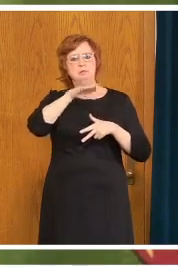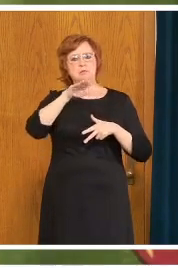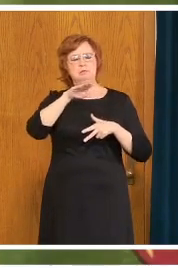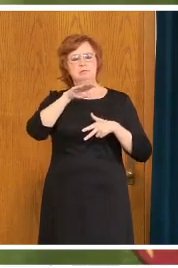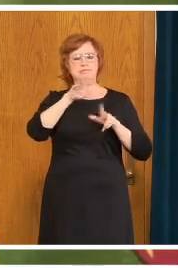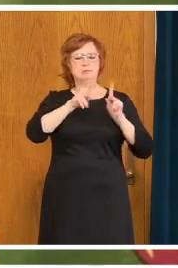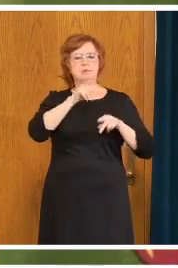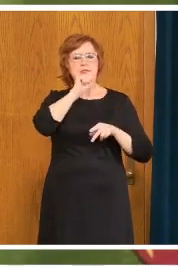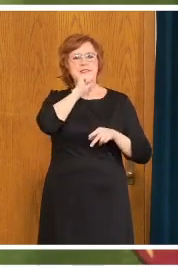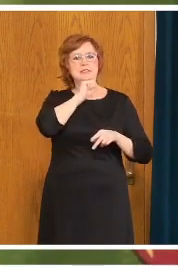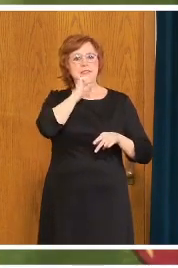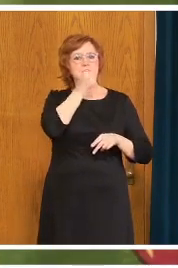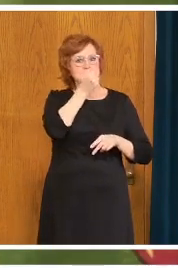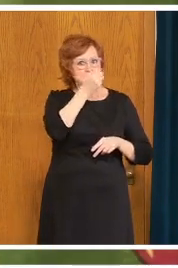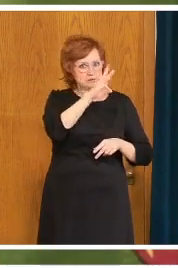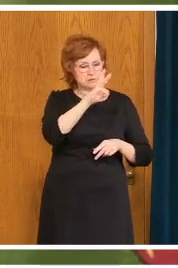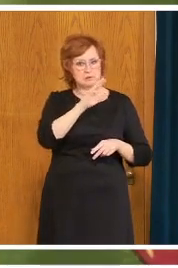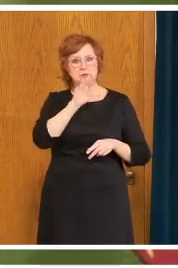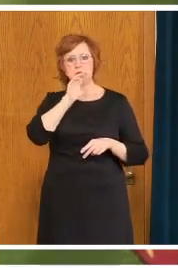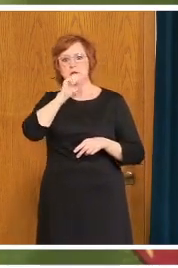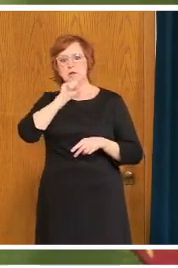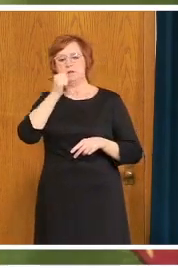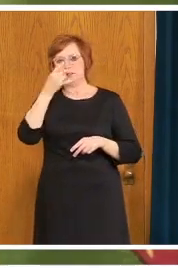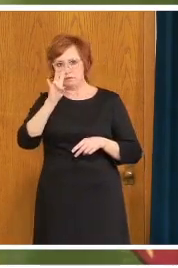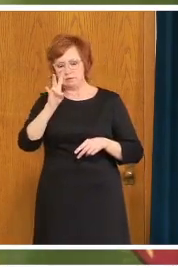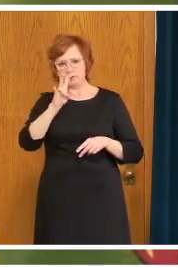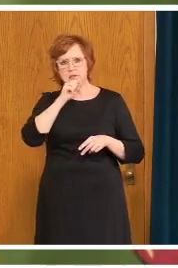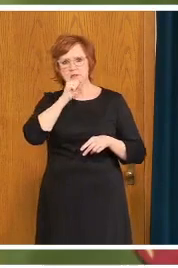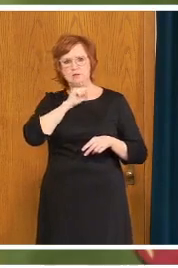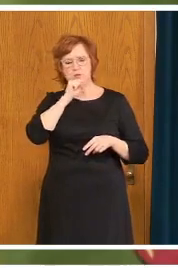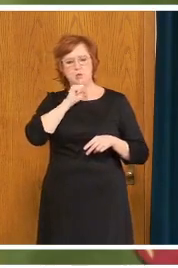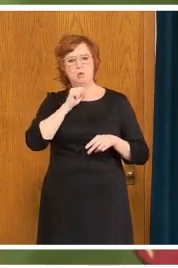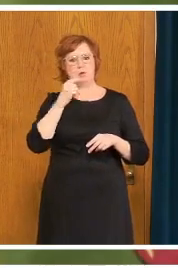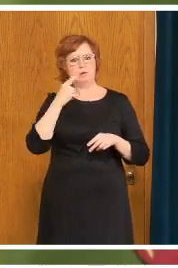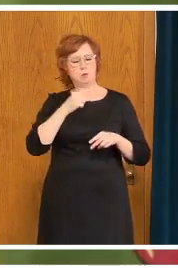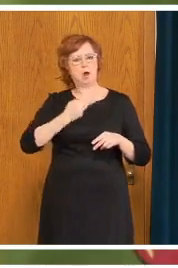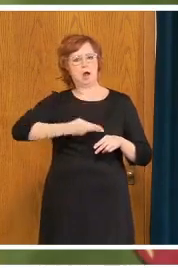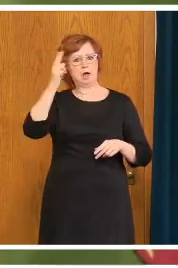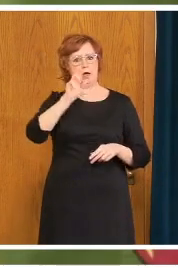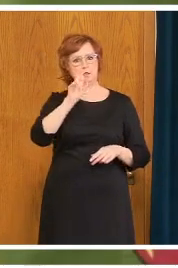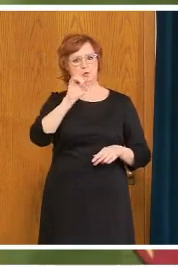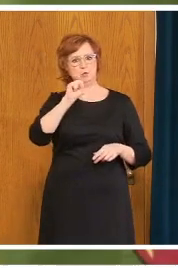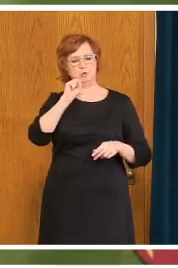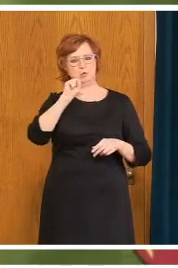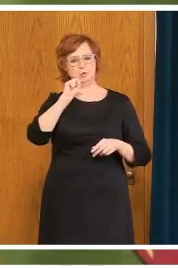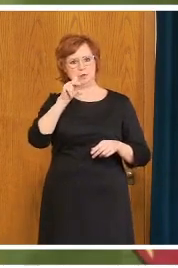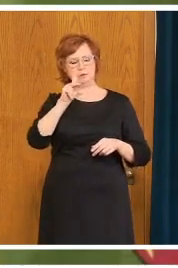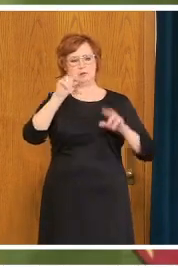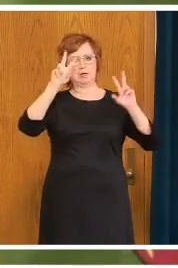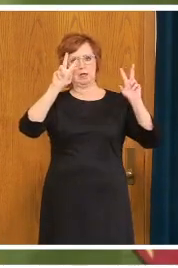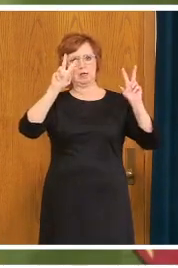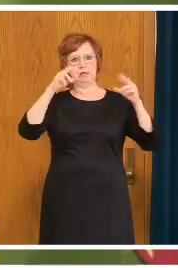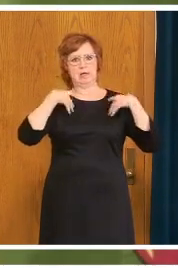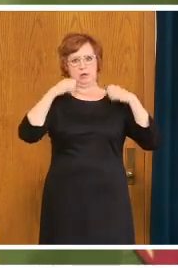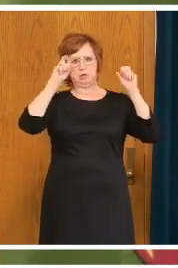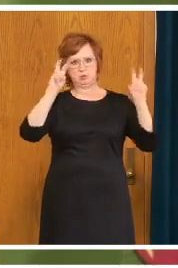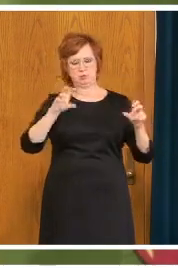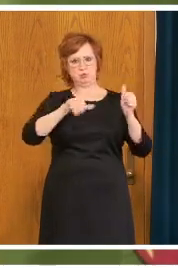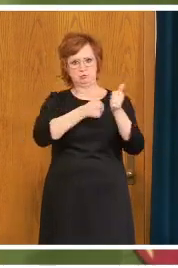17-year-olds who meet the clinically extremely vulnerable criteria. While our vaccine program is going extremely